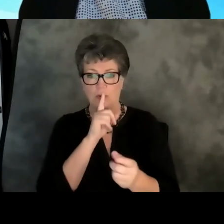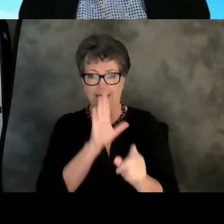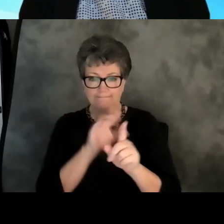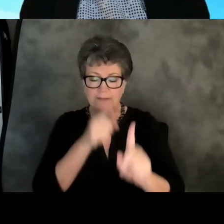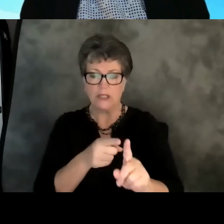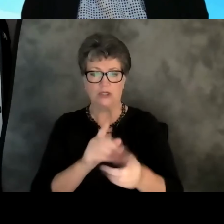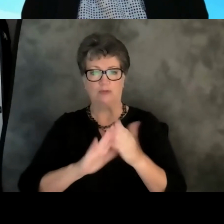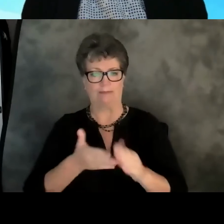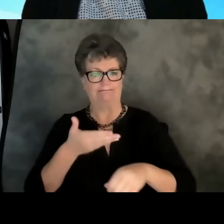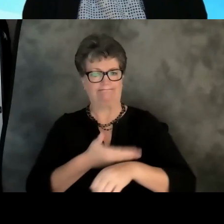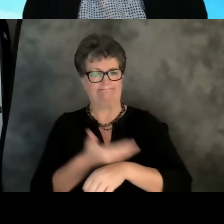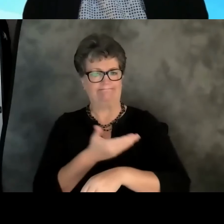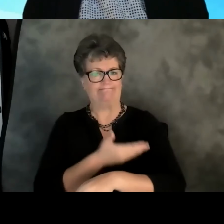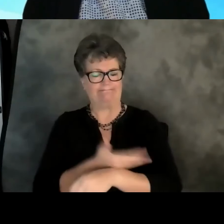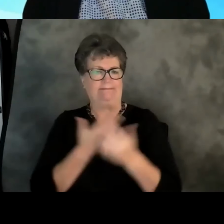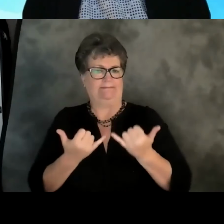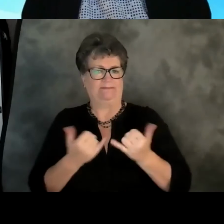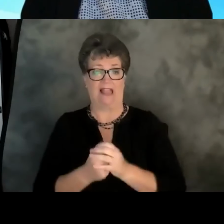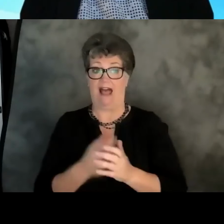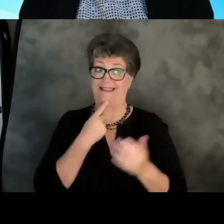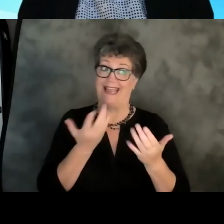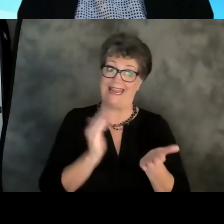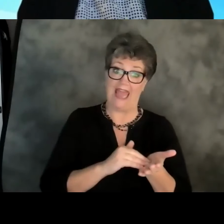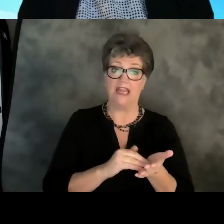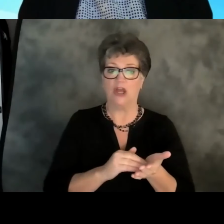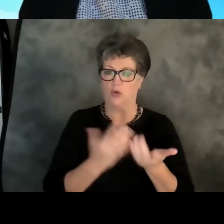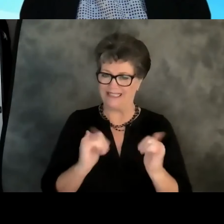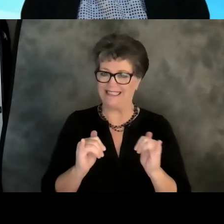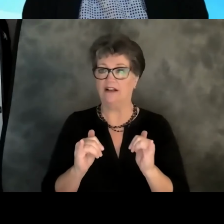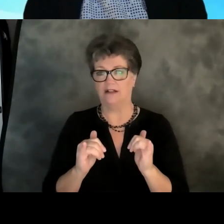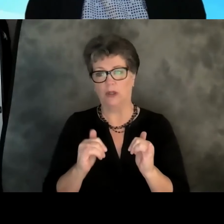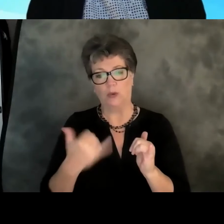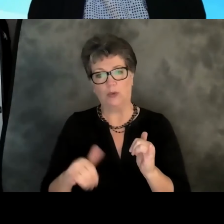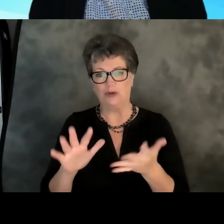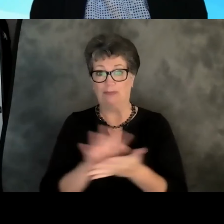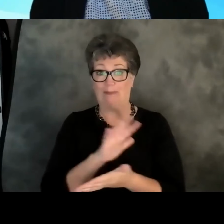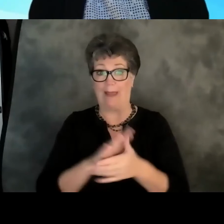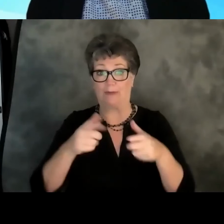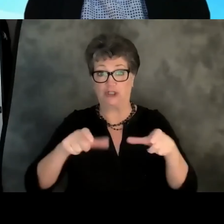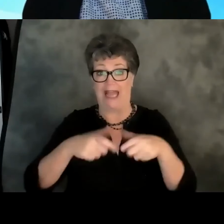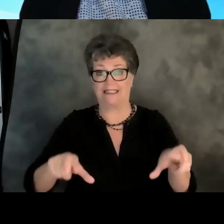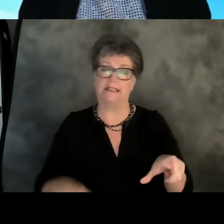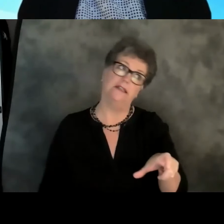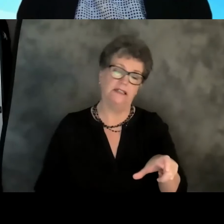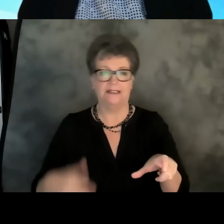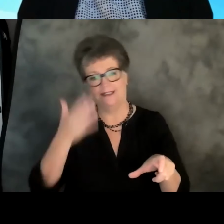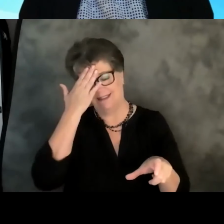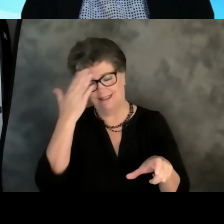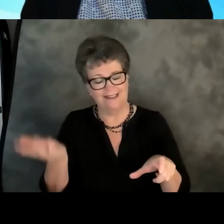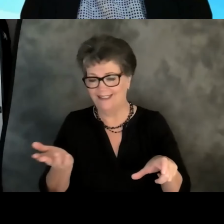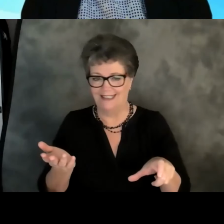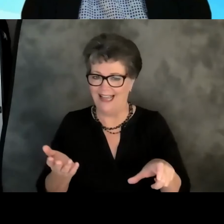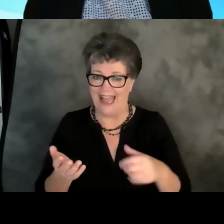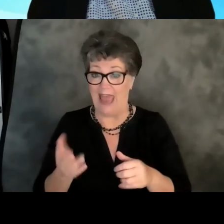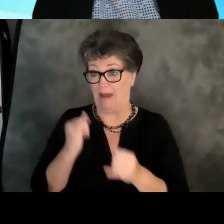modernizing. I'll say it here and I'll say it again, we still do paper checks. And if that doesn't tell you a lot, and we're not going to by the